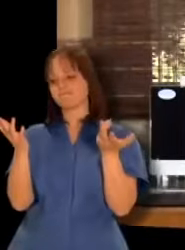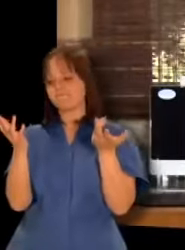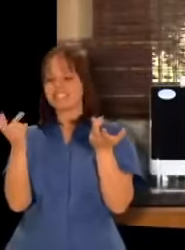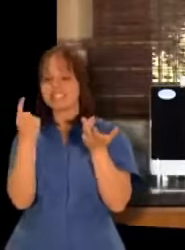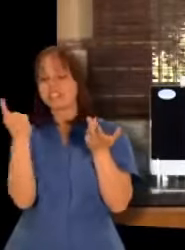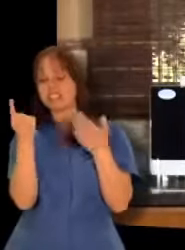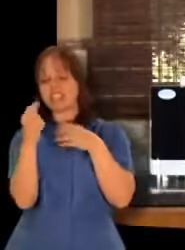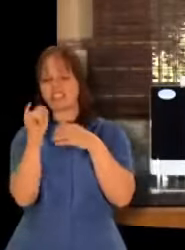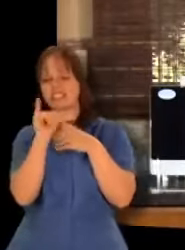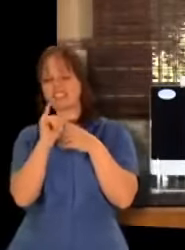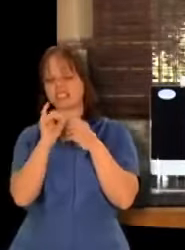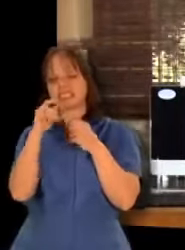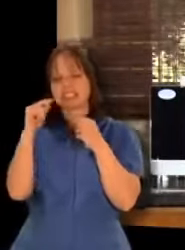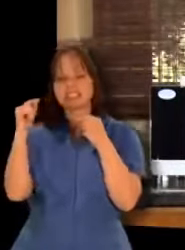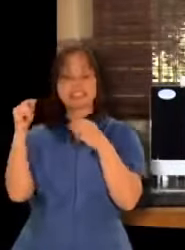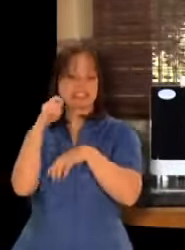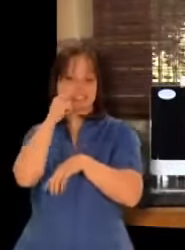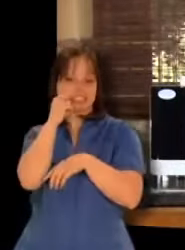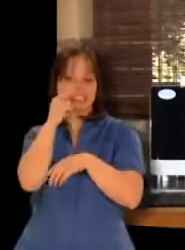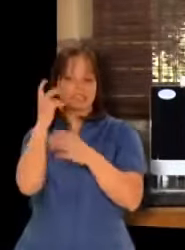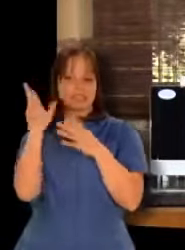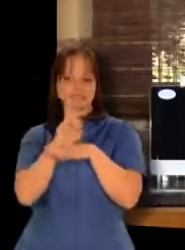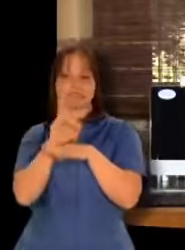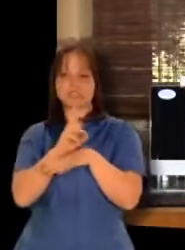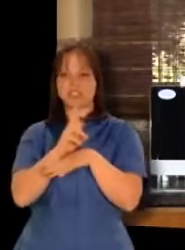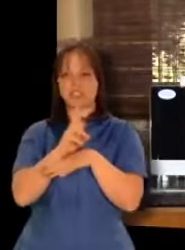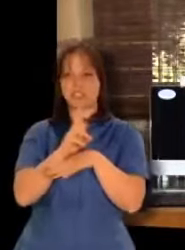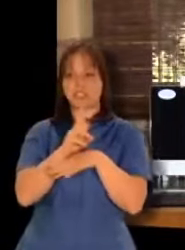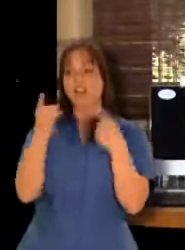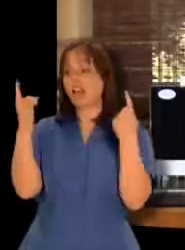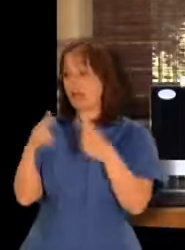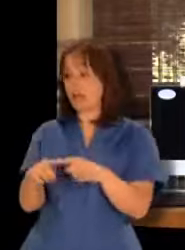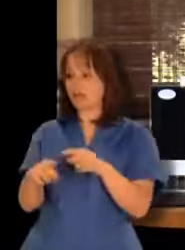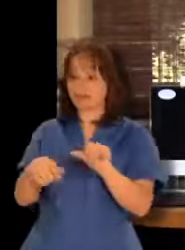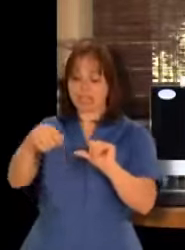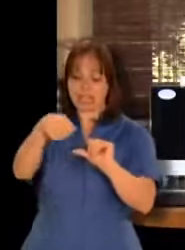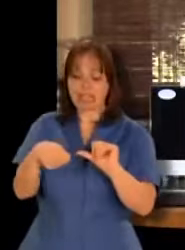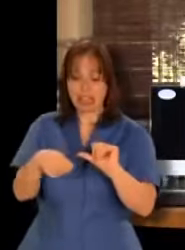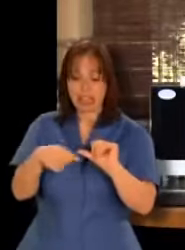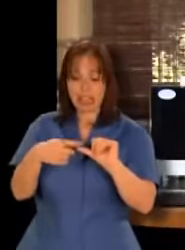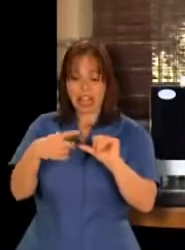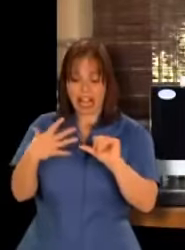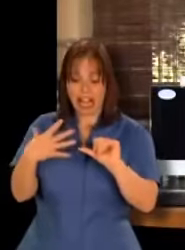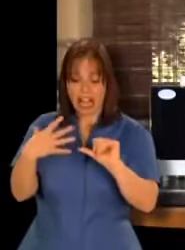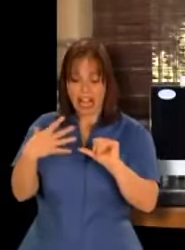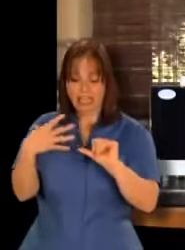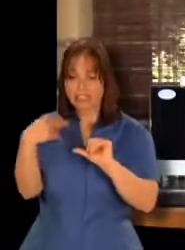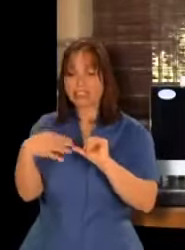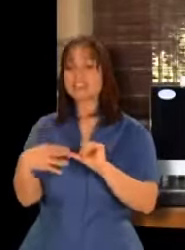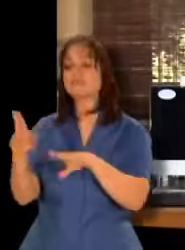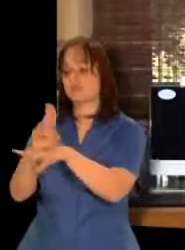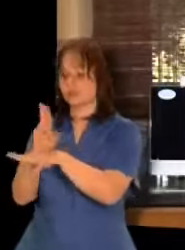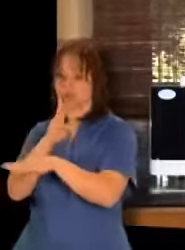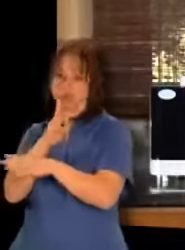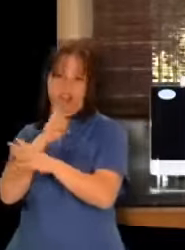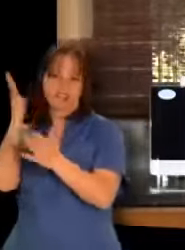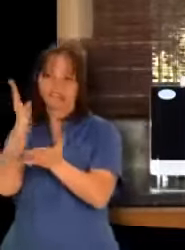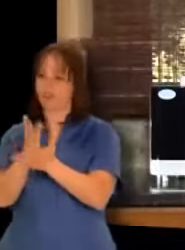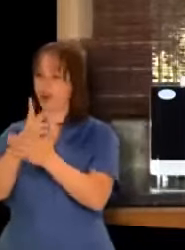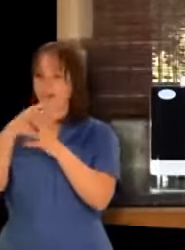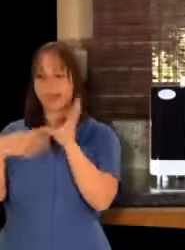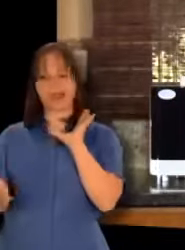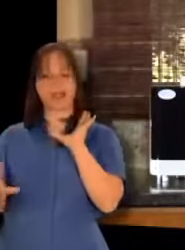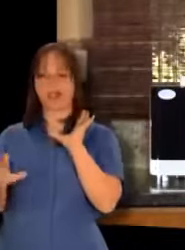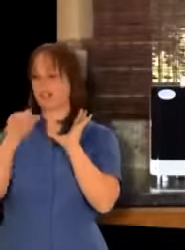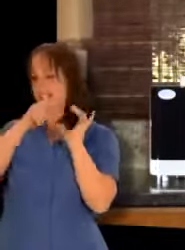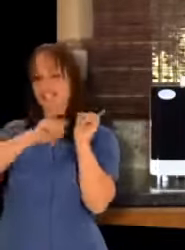skin, use this water for. Matter of fact, I cut my thumb, stuck a knife through it, used that water, and it stopped bleeding right away. I never even had to